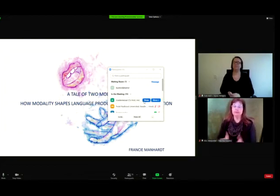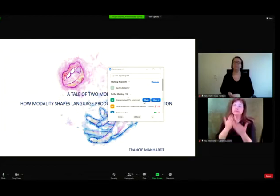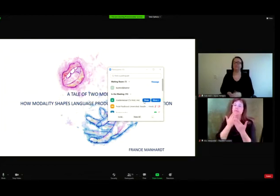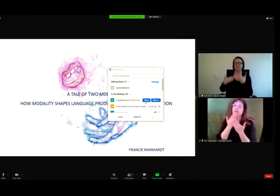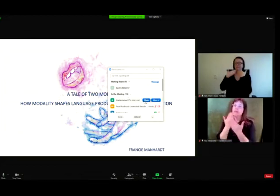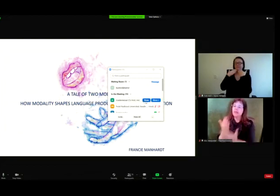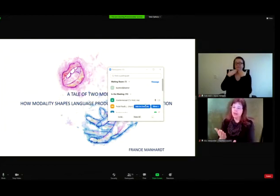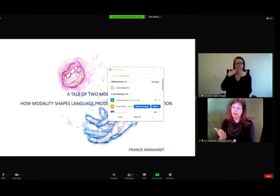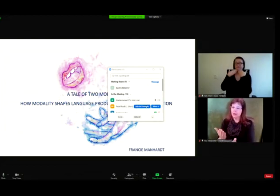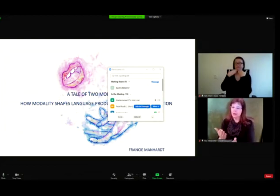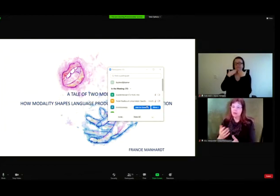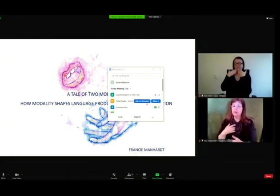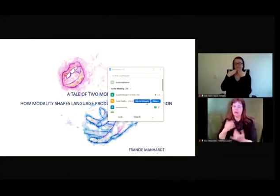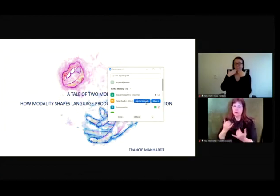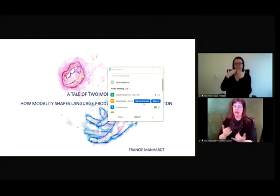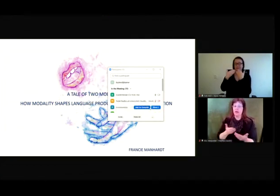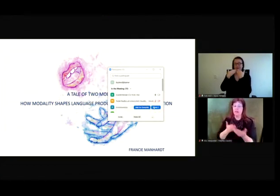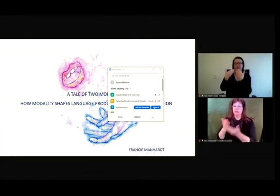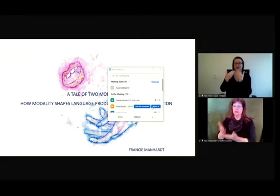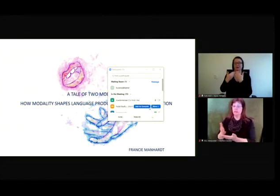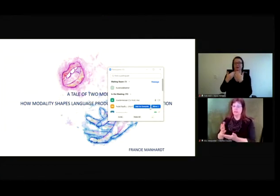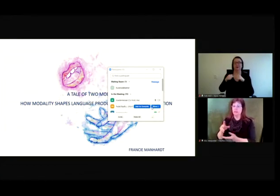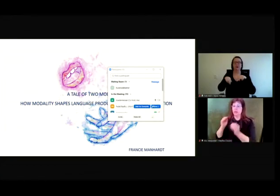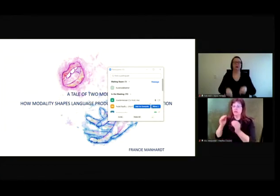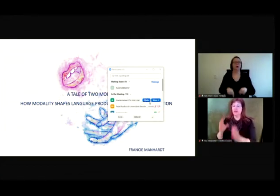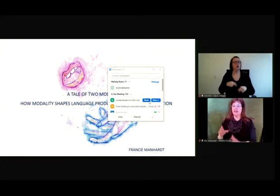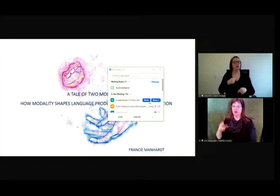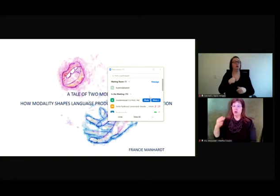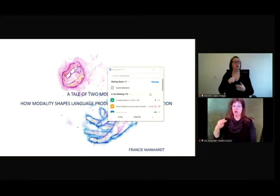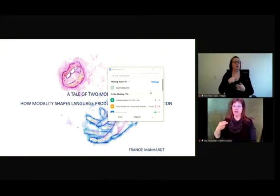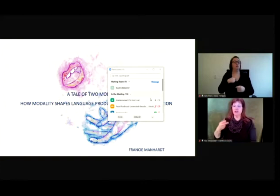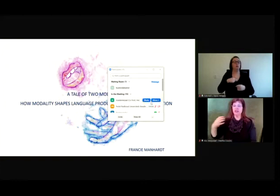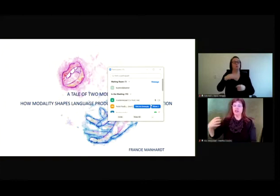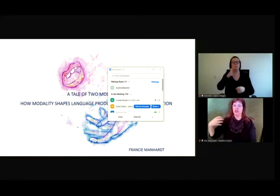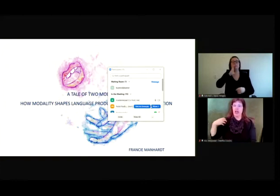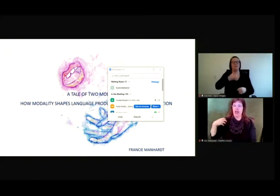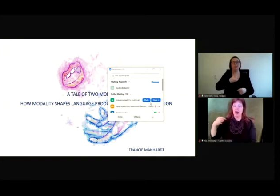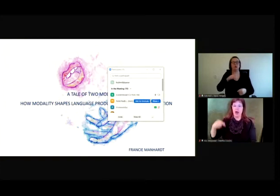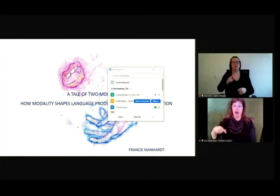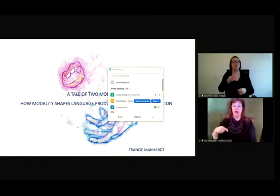floor to Professor Hüttich, Chair of the Manuscript Committee.